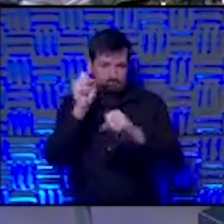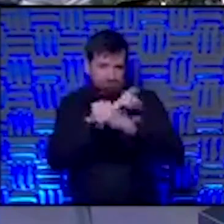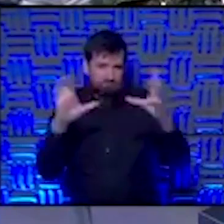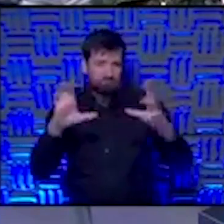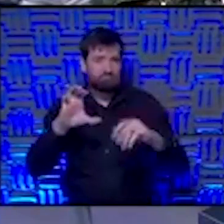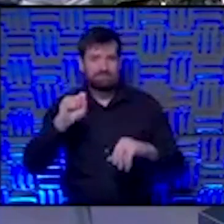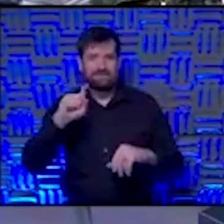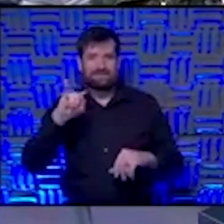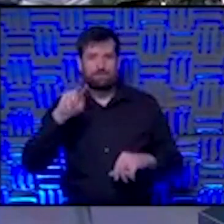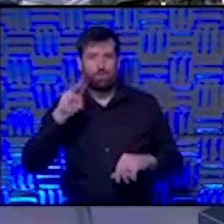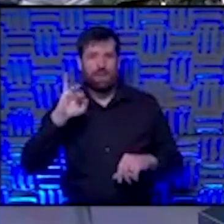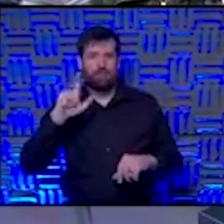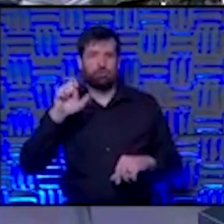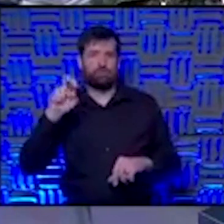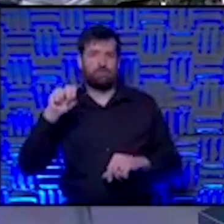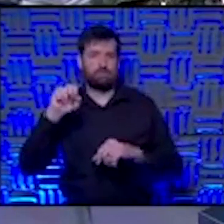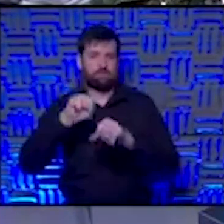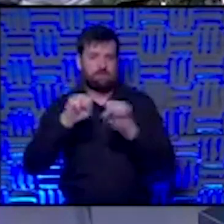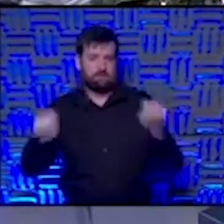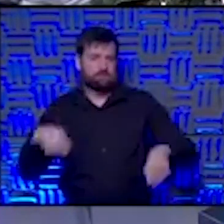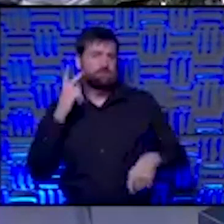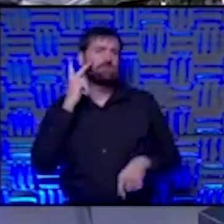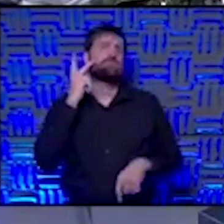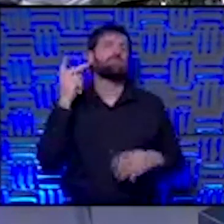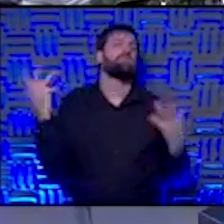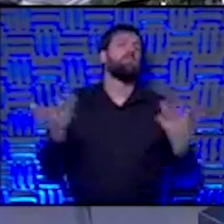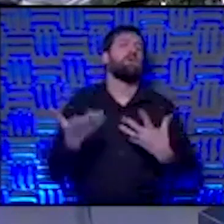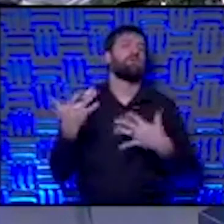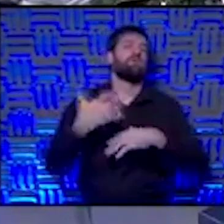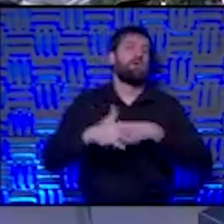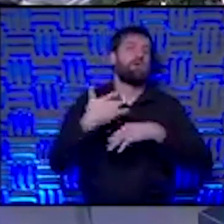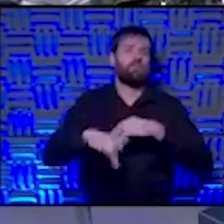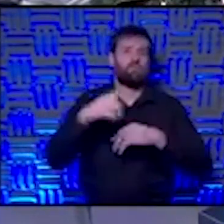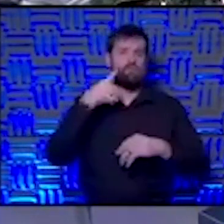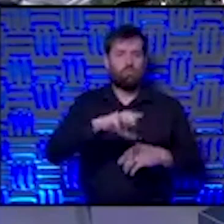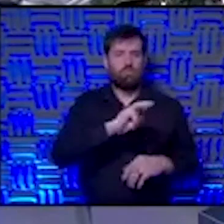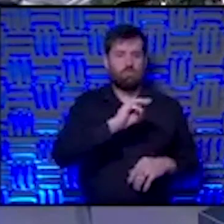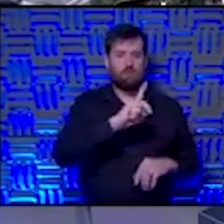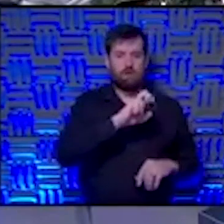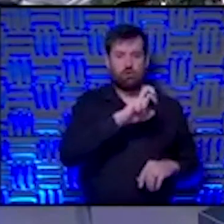up by the government to look to see what's available for the Moderna versus the